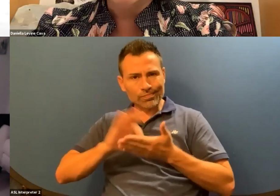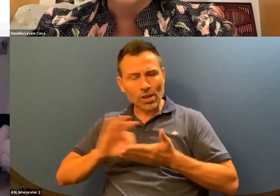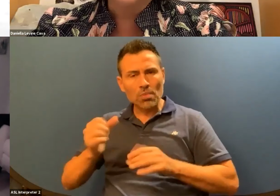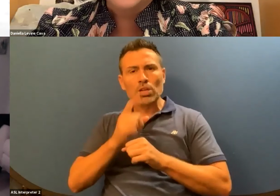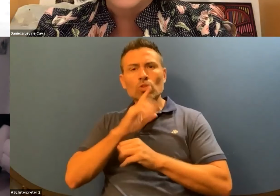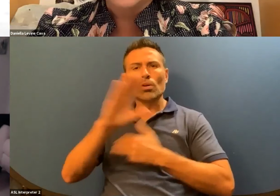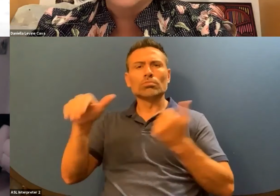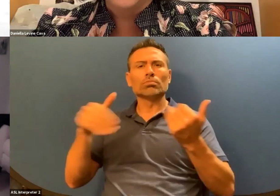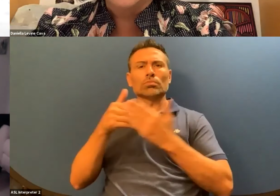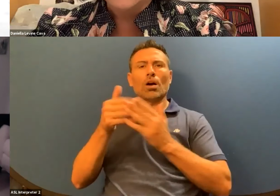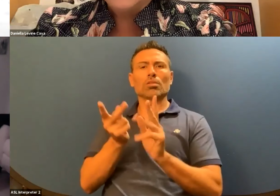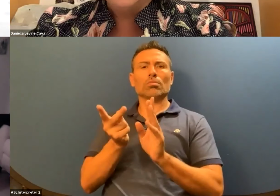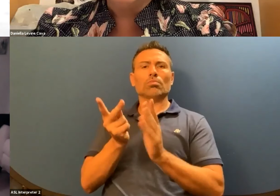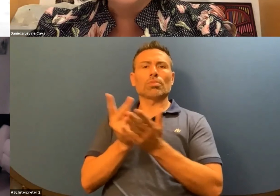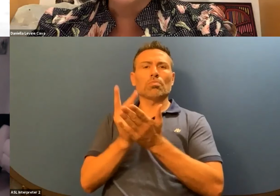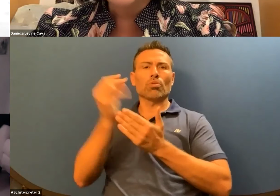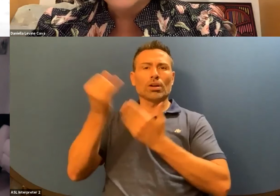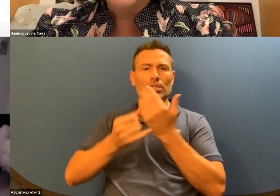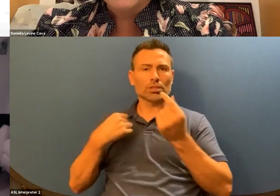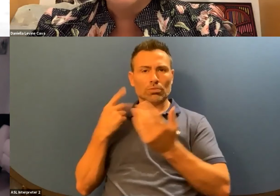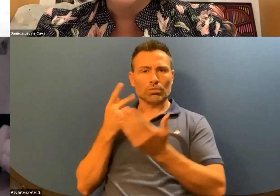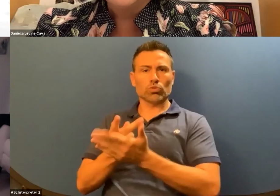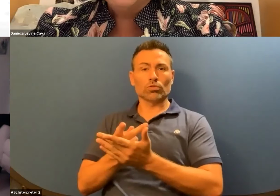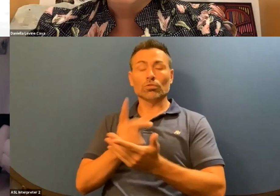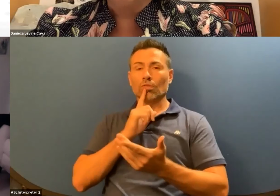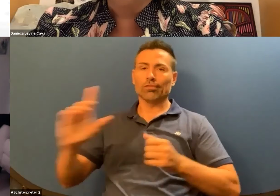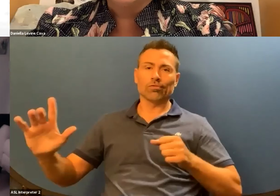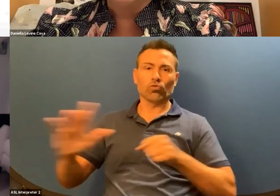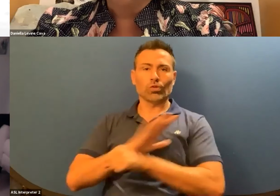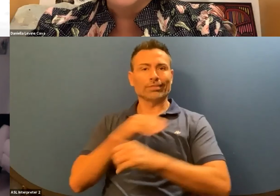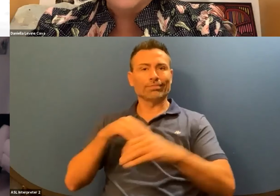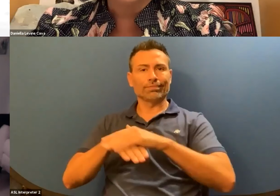are fully accessible. We also have a problem